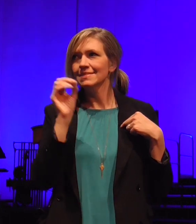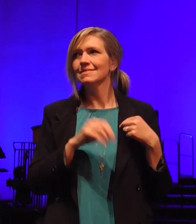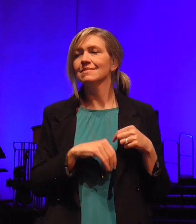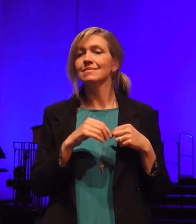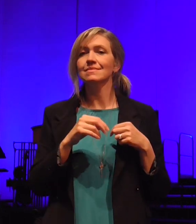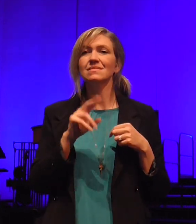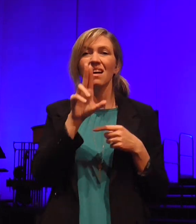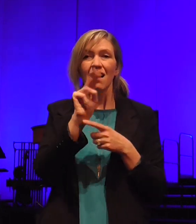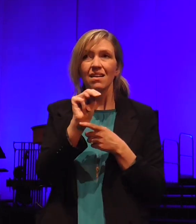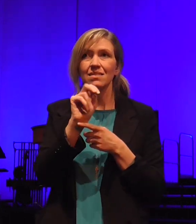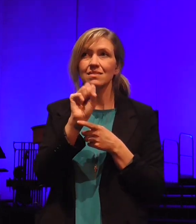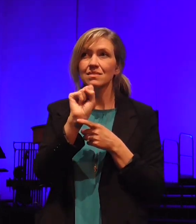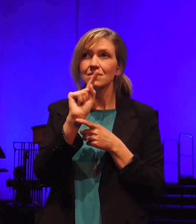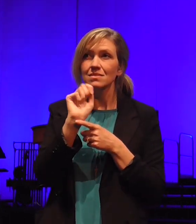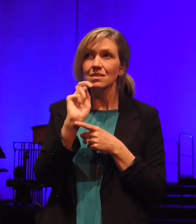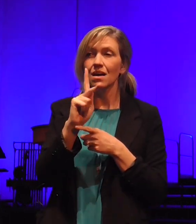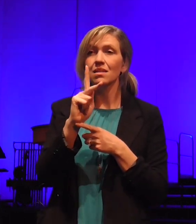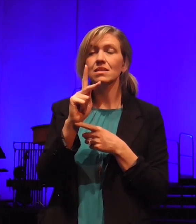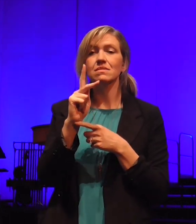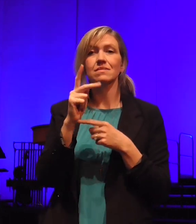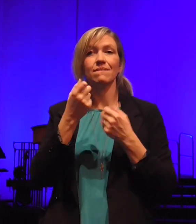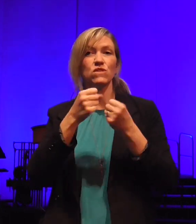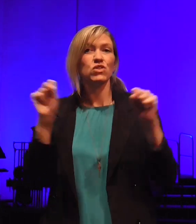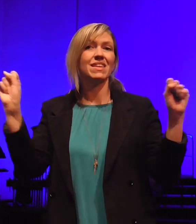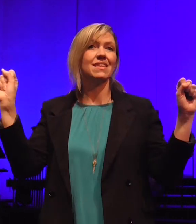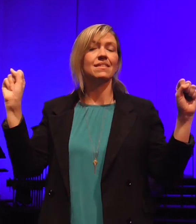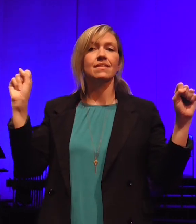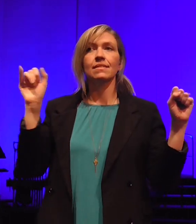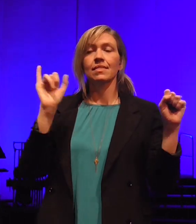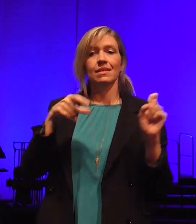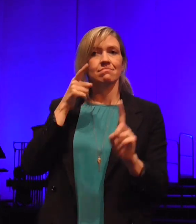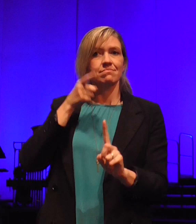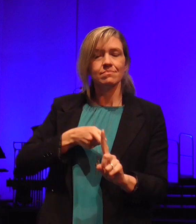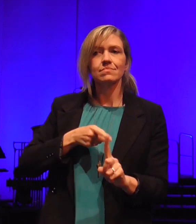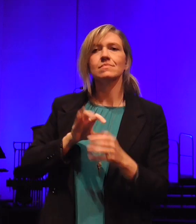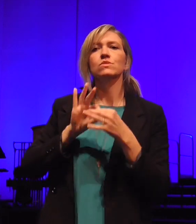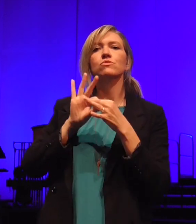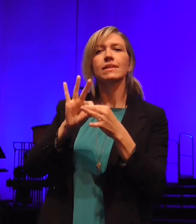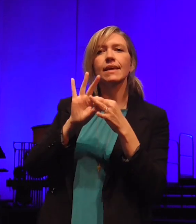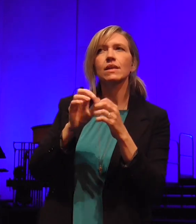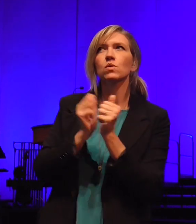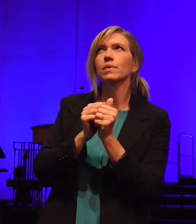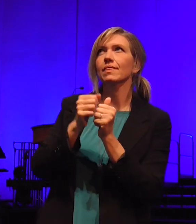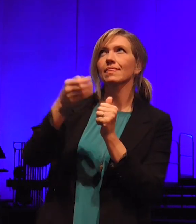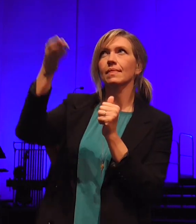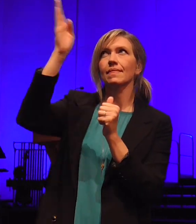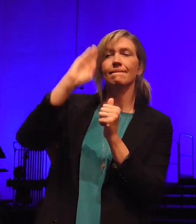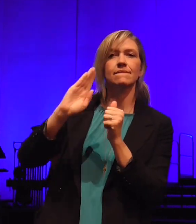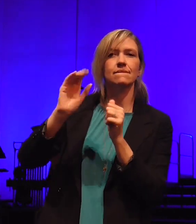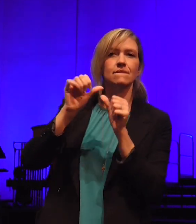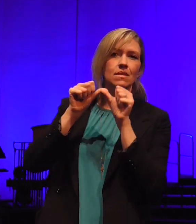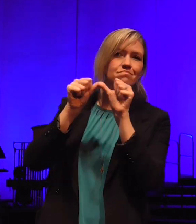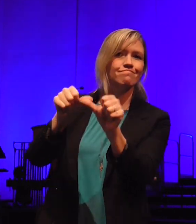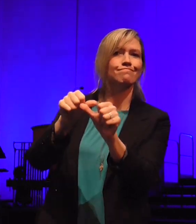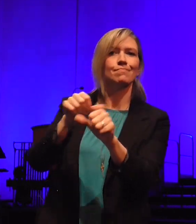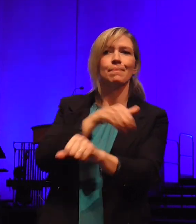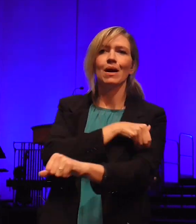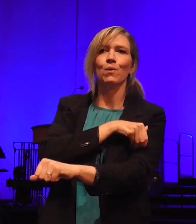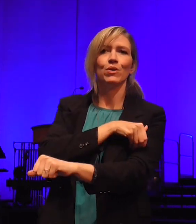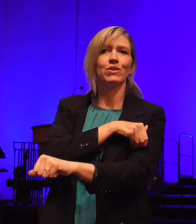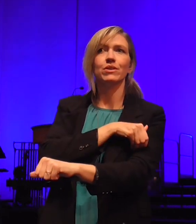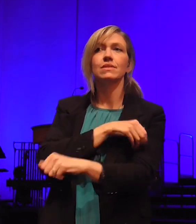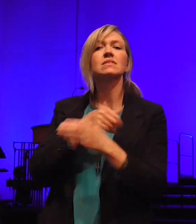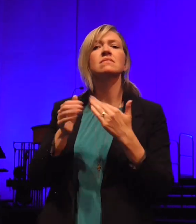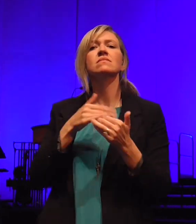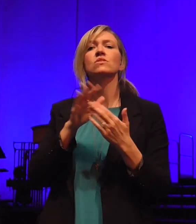That being unstuck and free is all about relating with that infinite power and knowing that even if